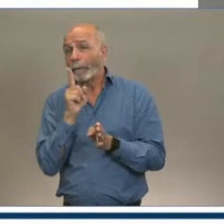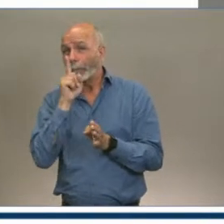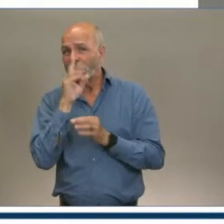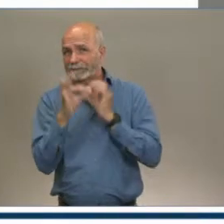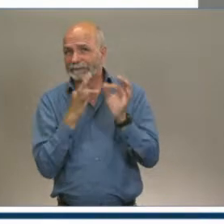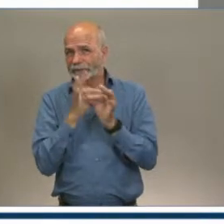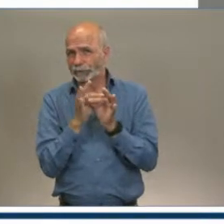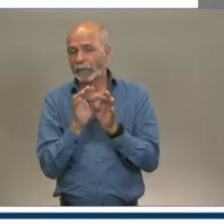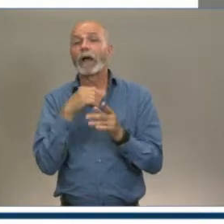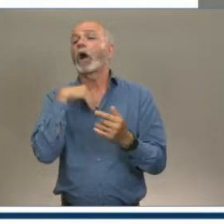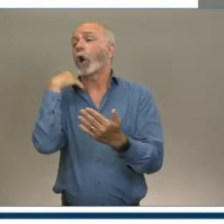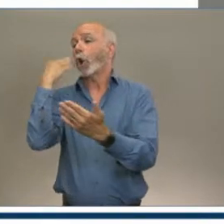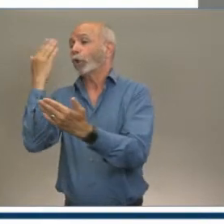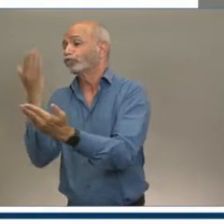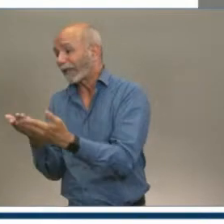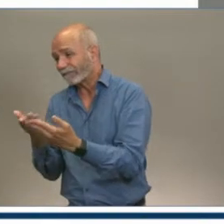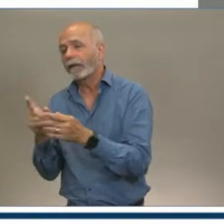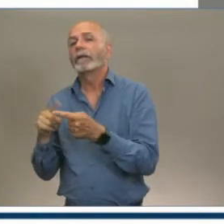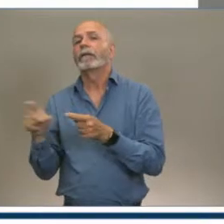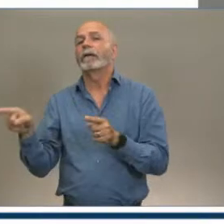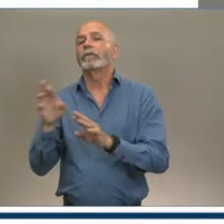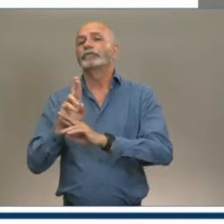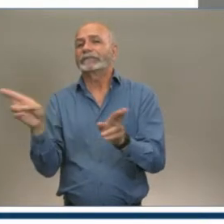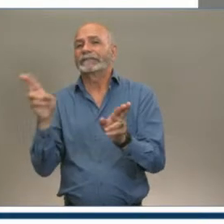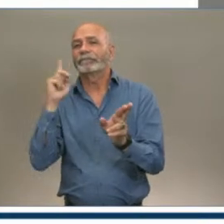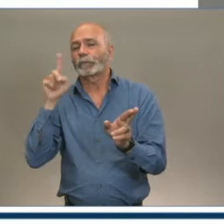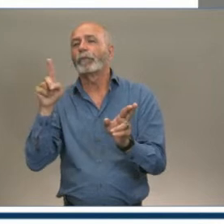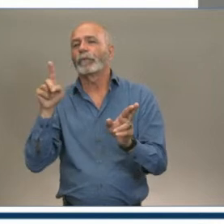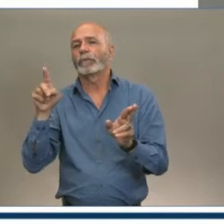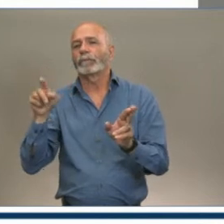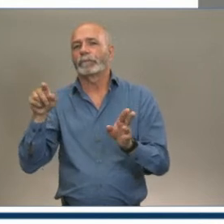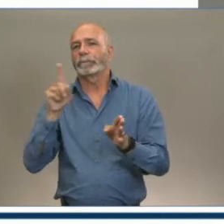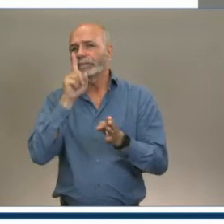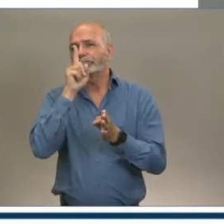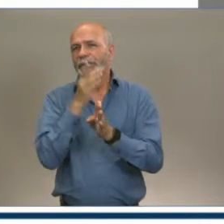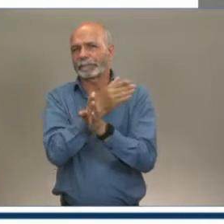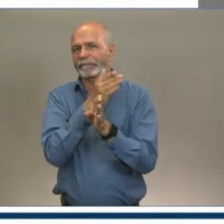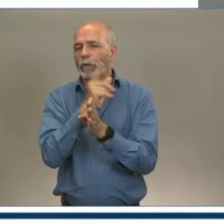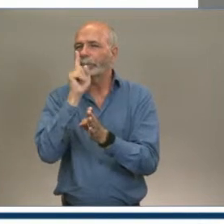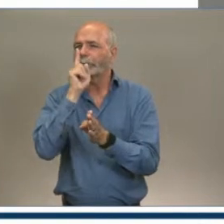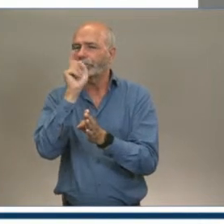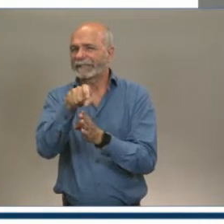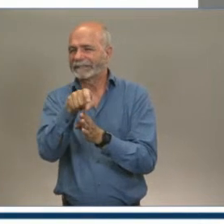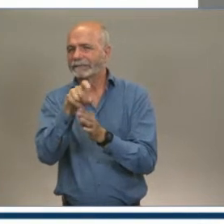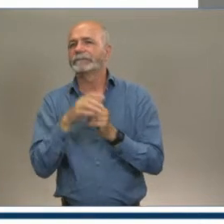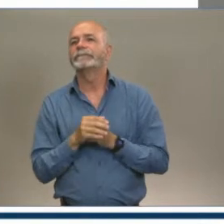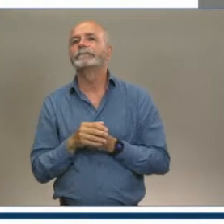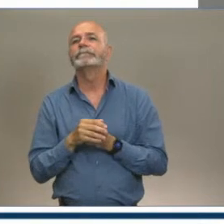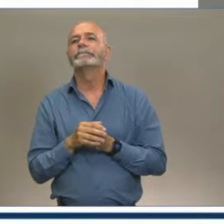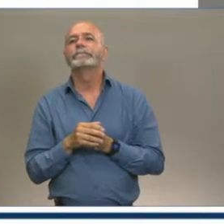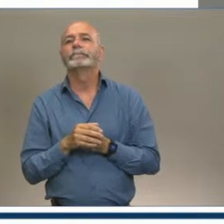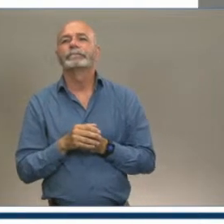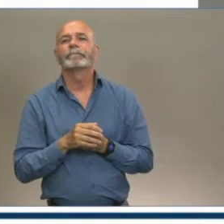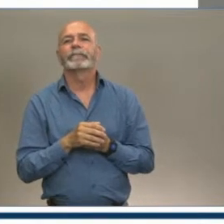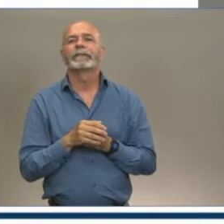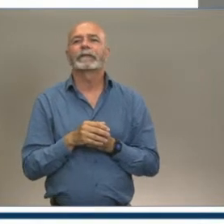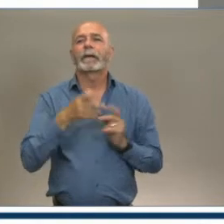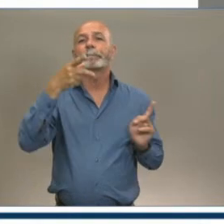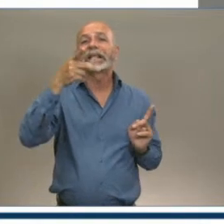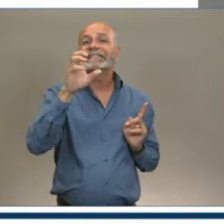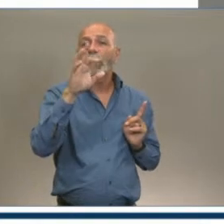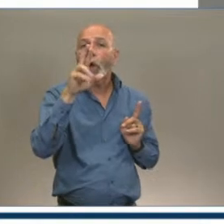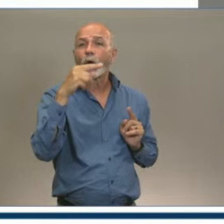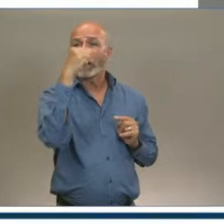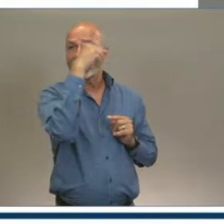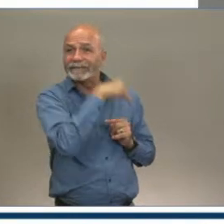And certainly our testing, or whether it's pop-up sites or our PACs, and are available for people, even